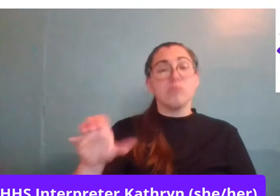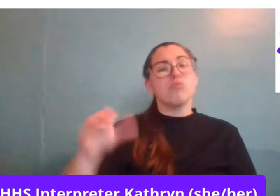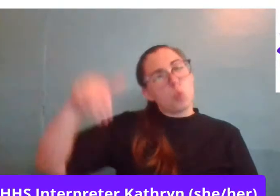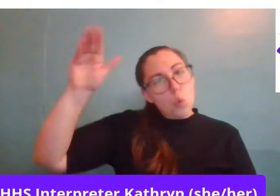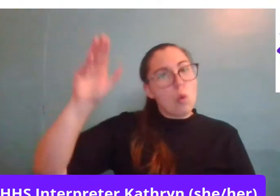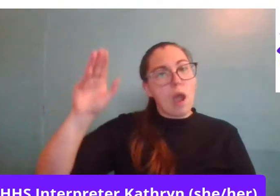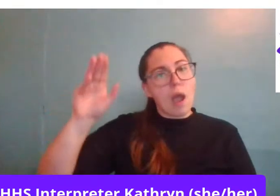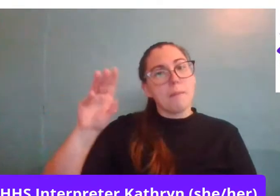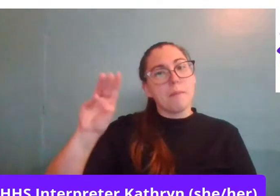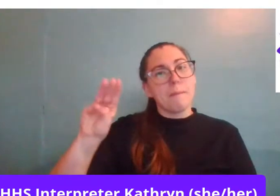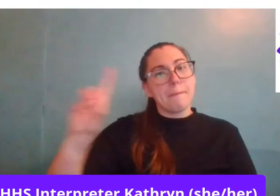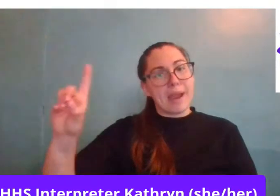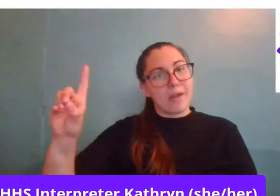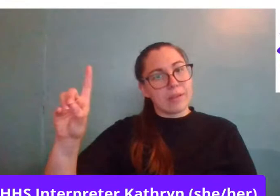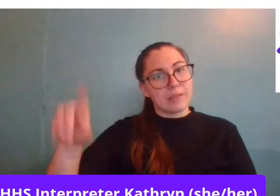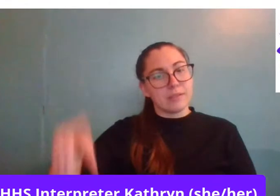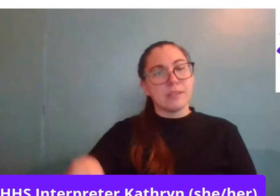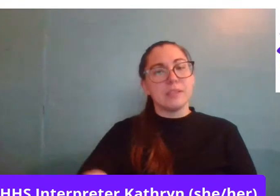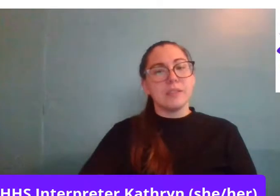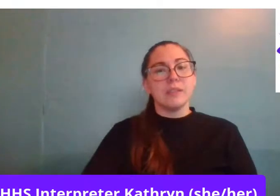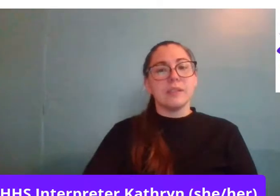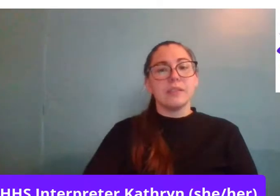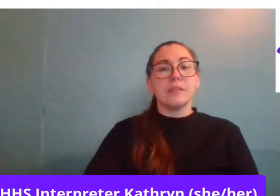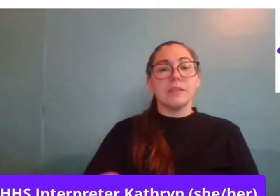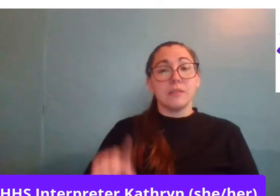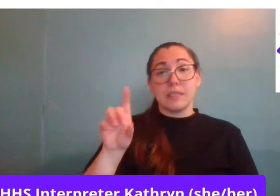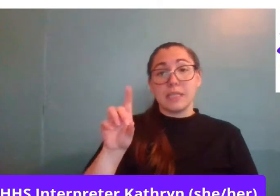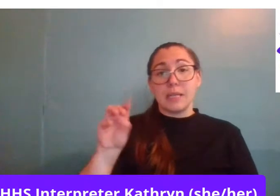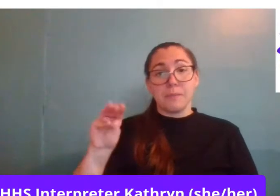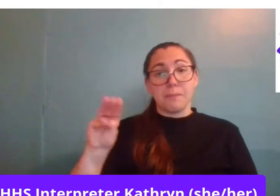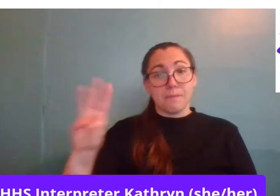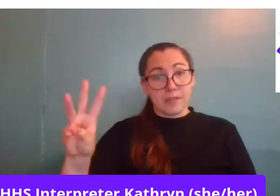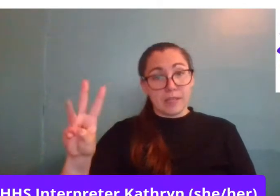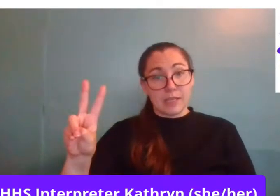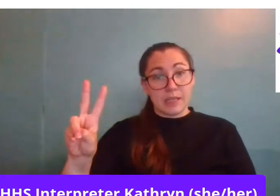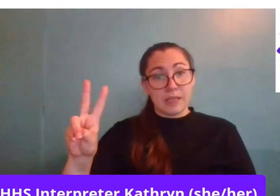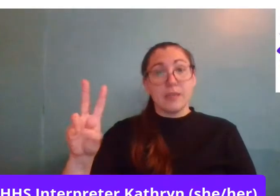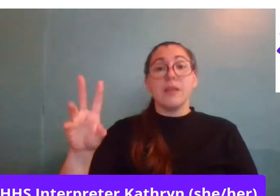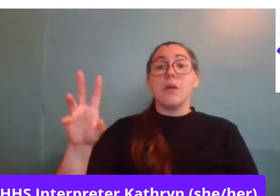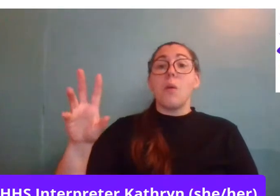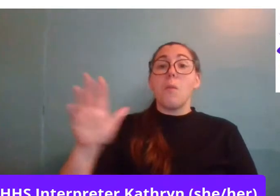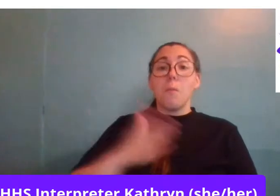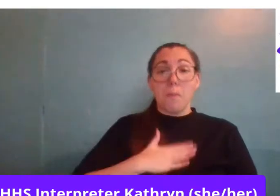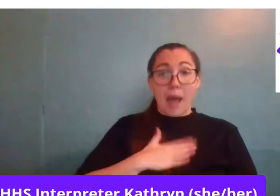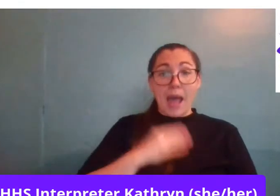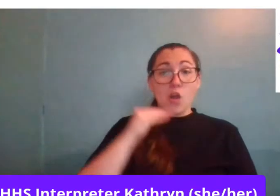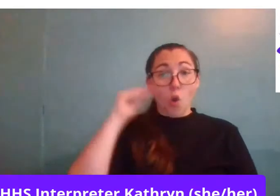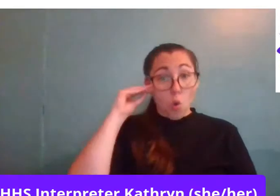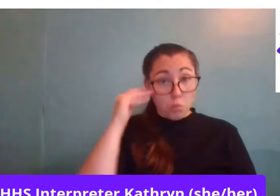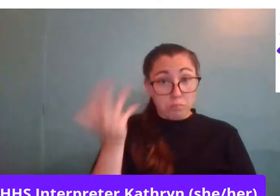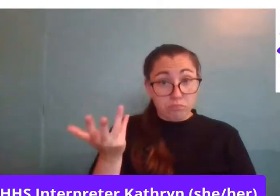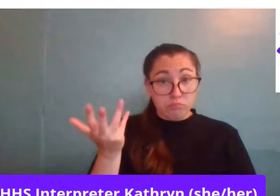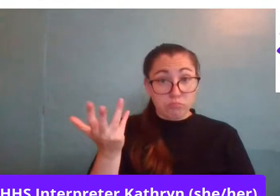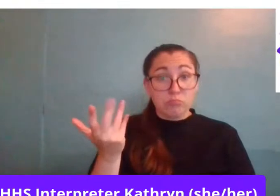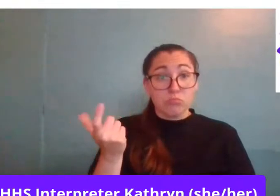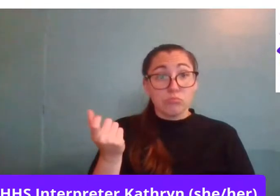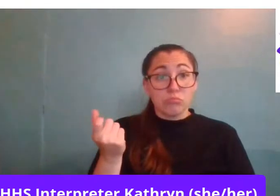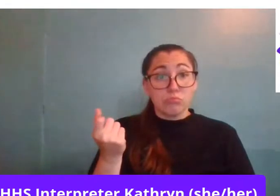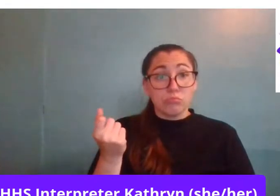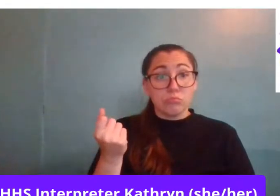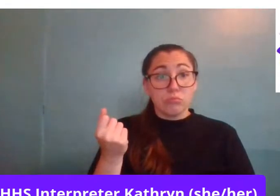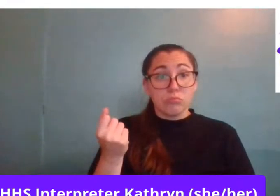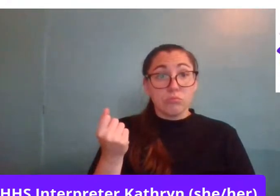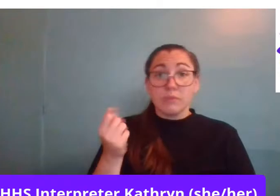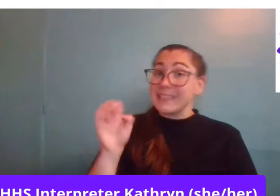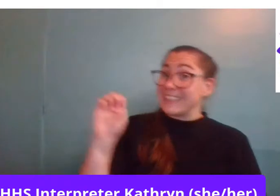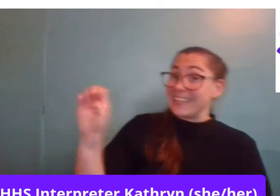So DMV is my home. And, I just love. We're back on the East